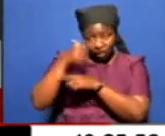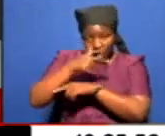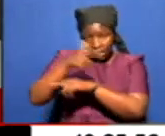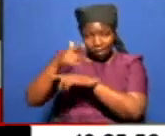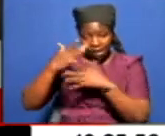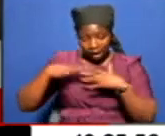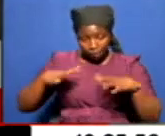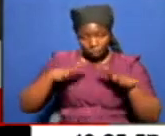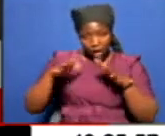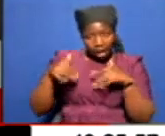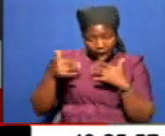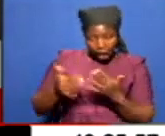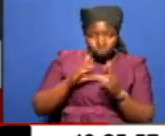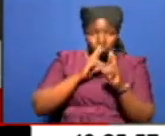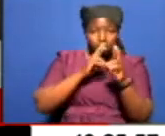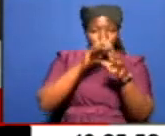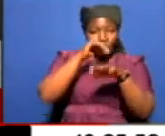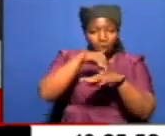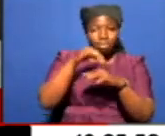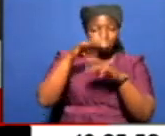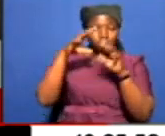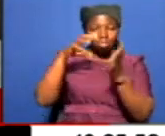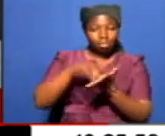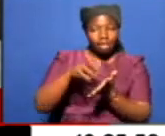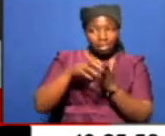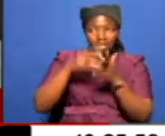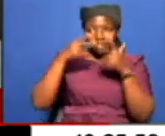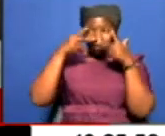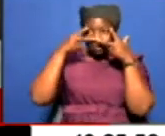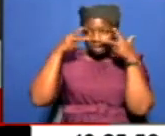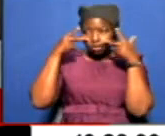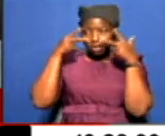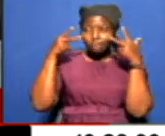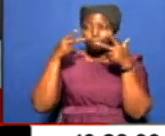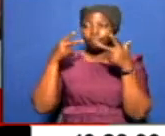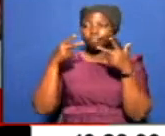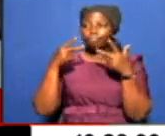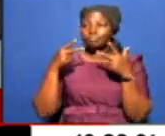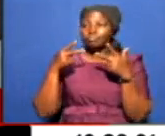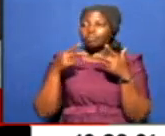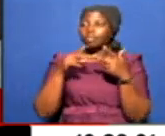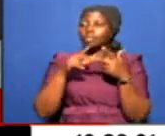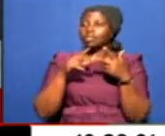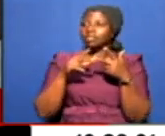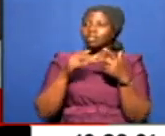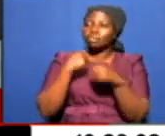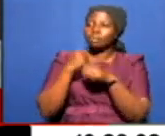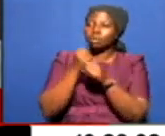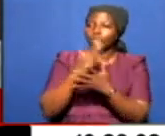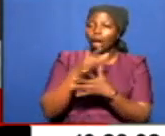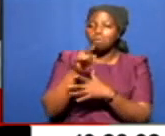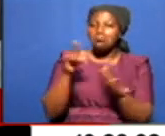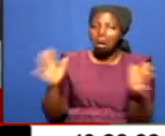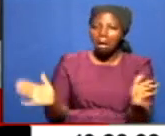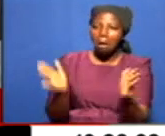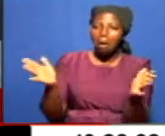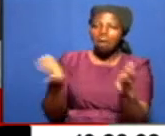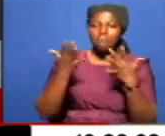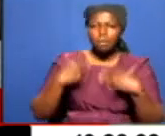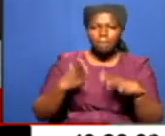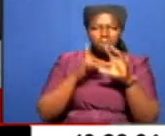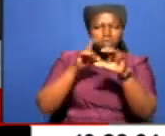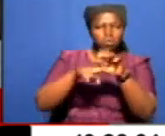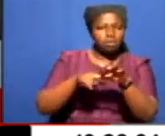how to report on cases of terrorism. That is true. So that you don't seem to be encouraging people to join terror